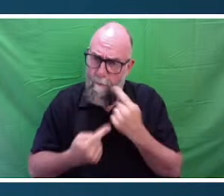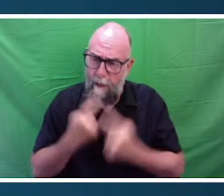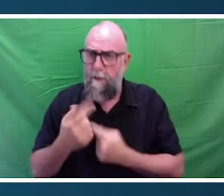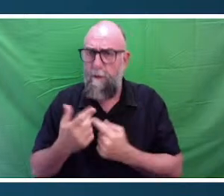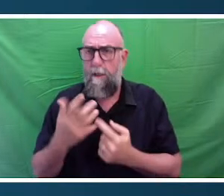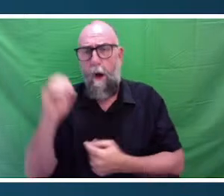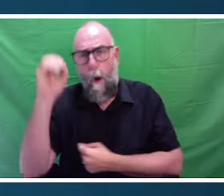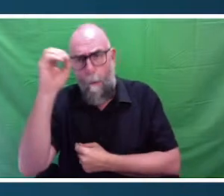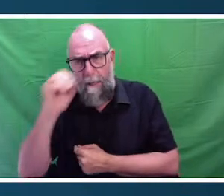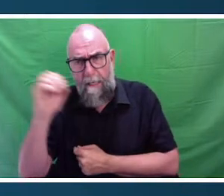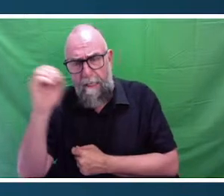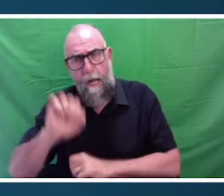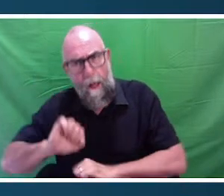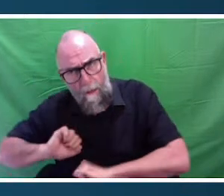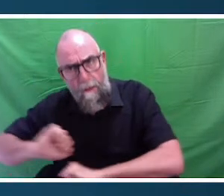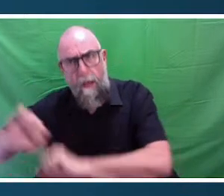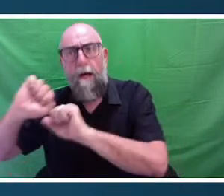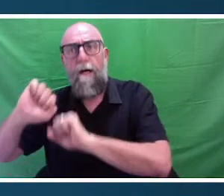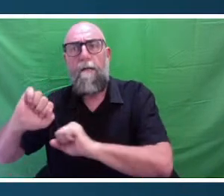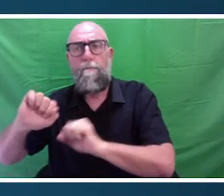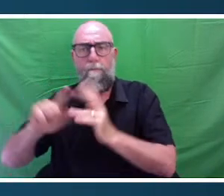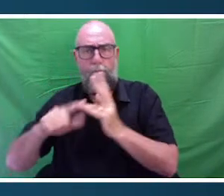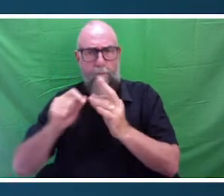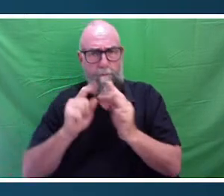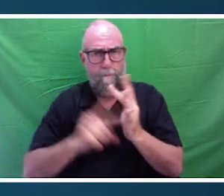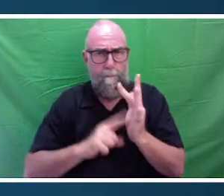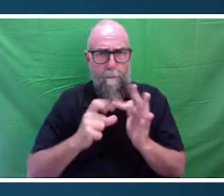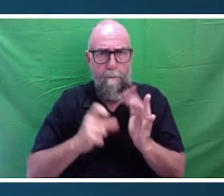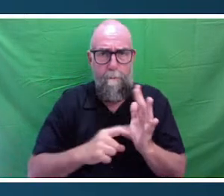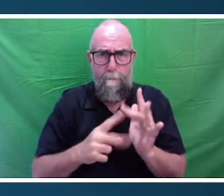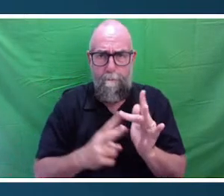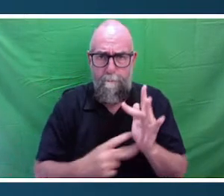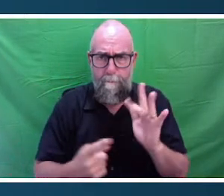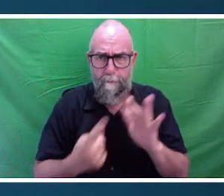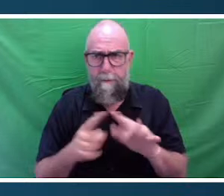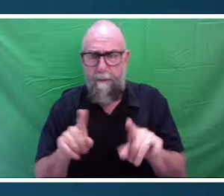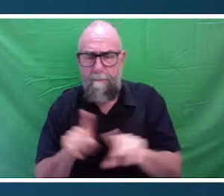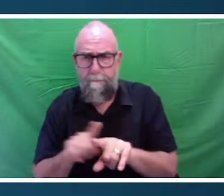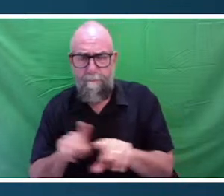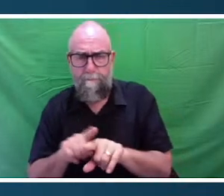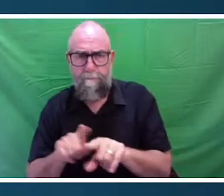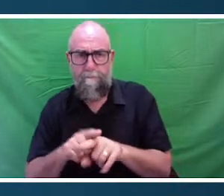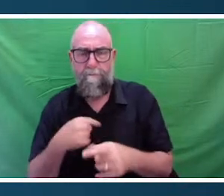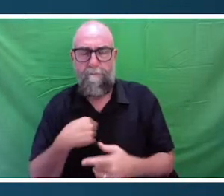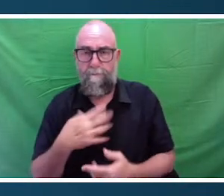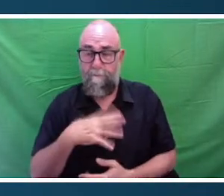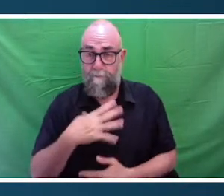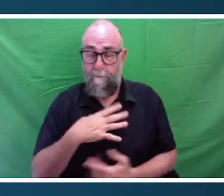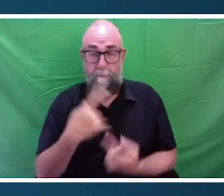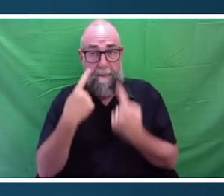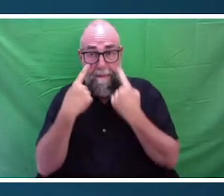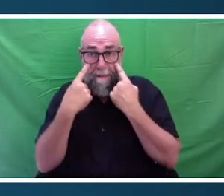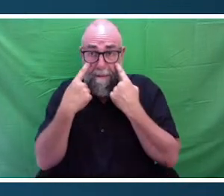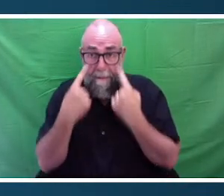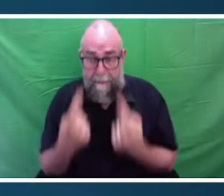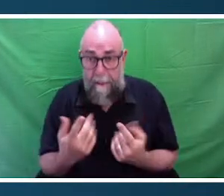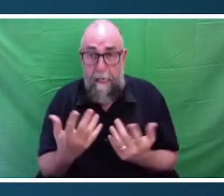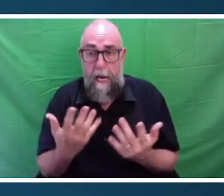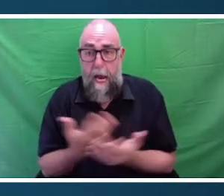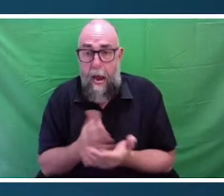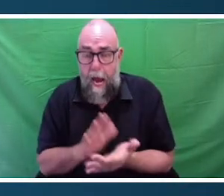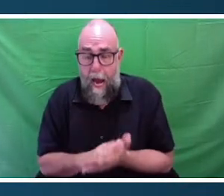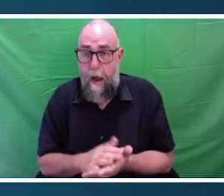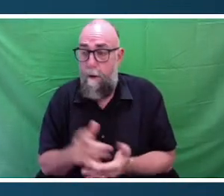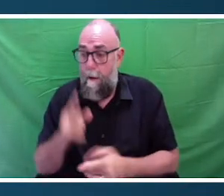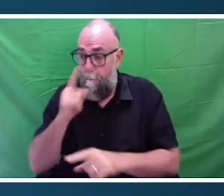workers of the household, as you see, and that's one of the purpose. We want to see how people subjectively perceive and feel about these programs and the